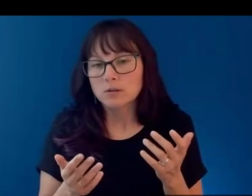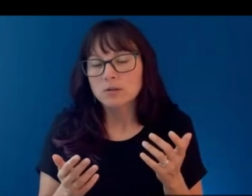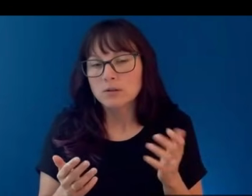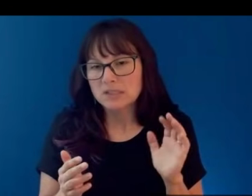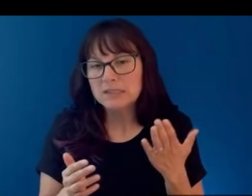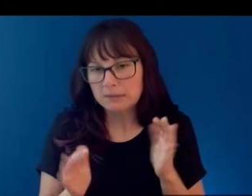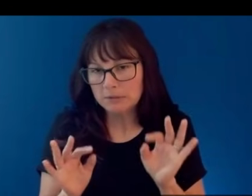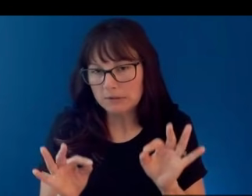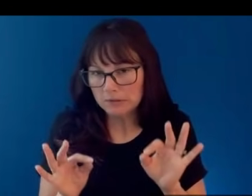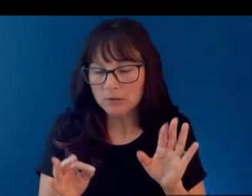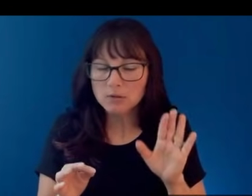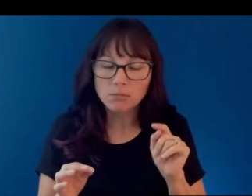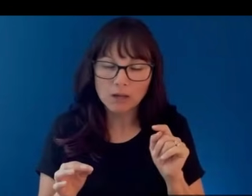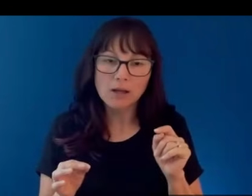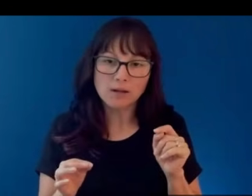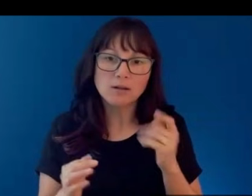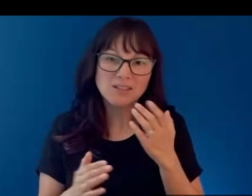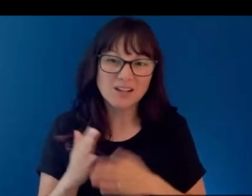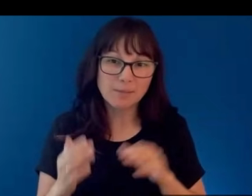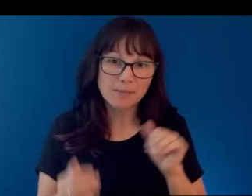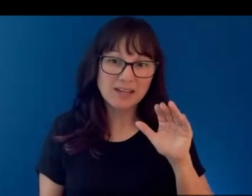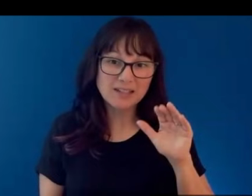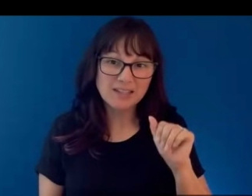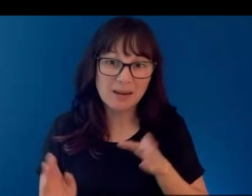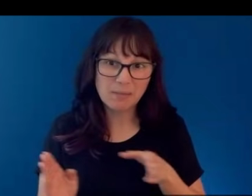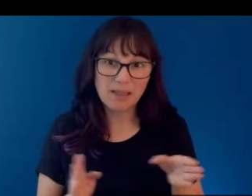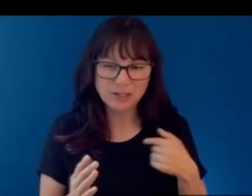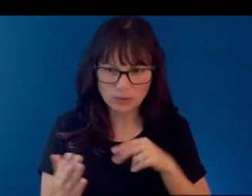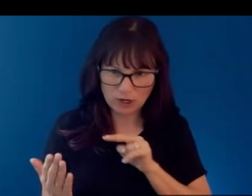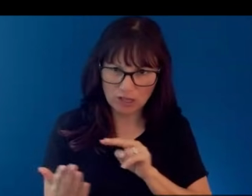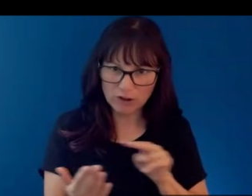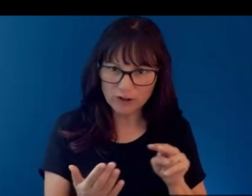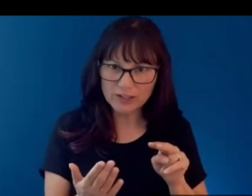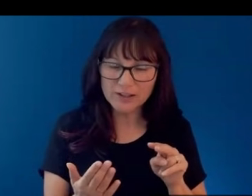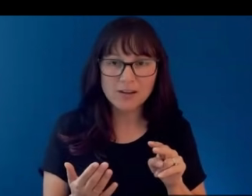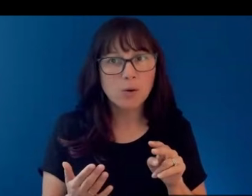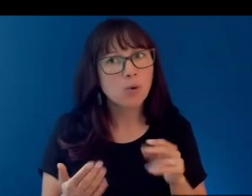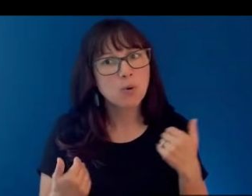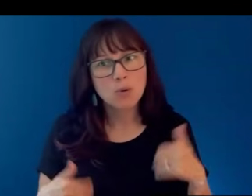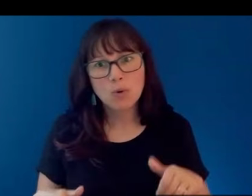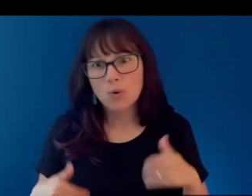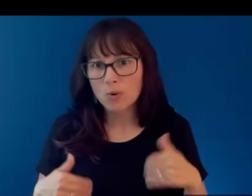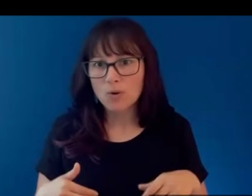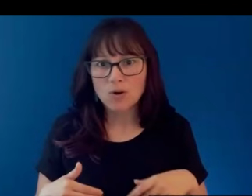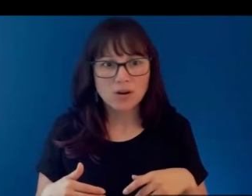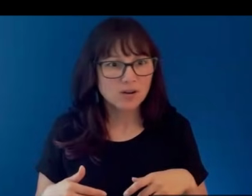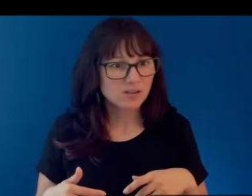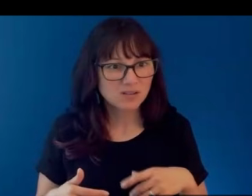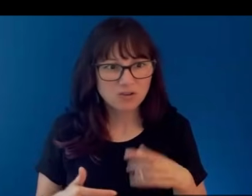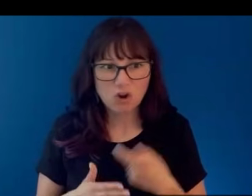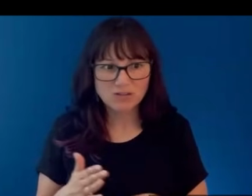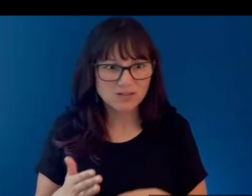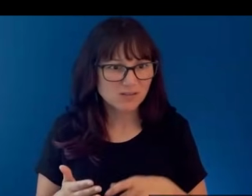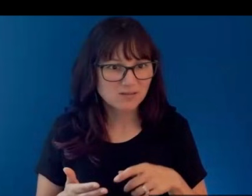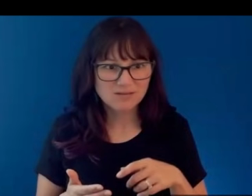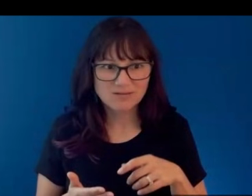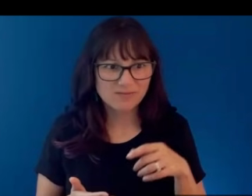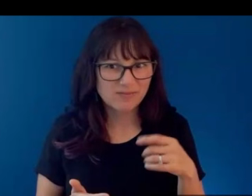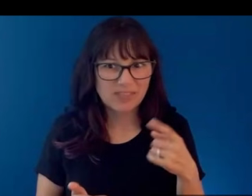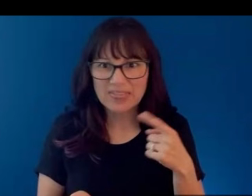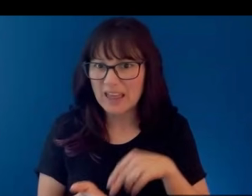are looking at some of these ACA plans that are going to cost people thousands of dollars every